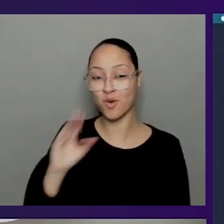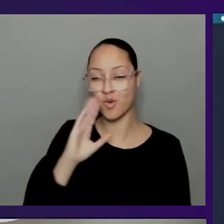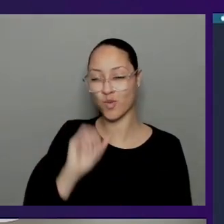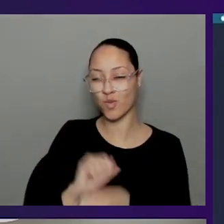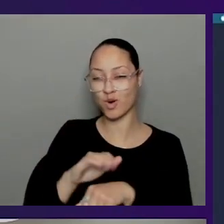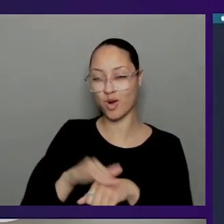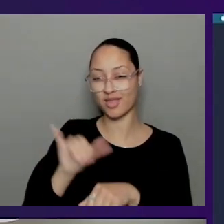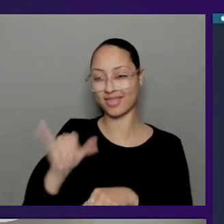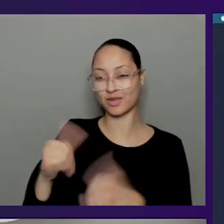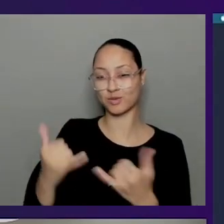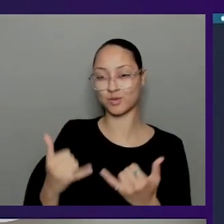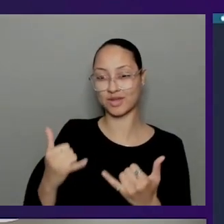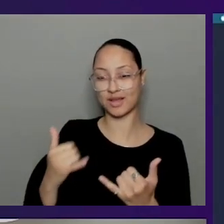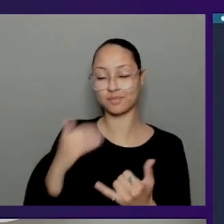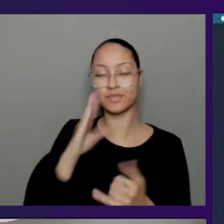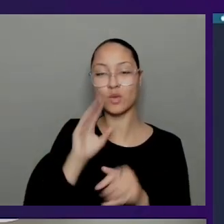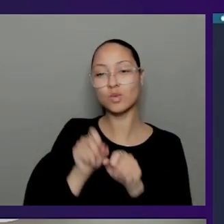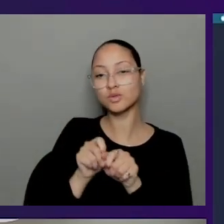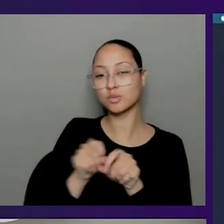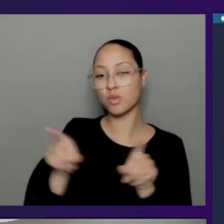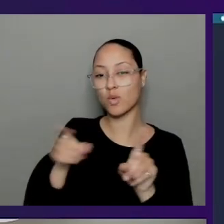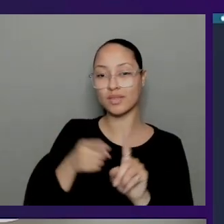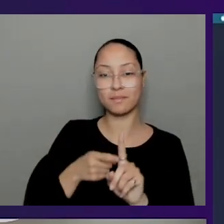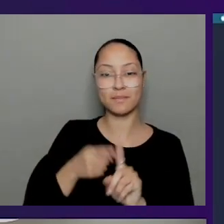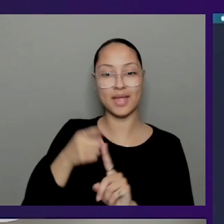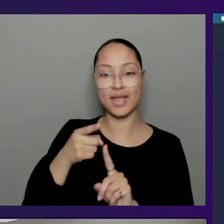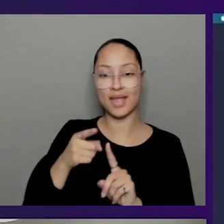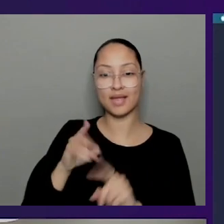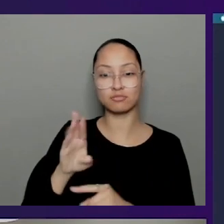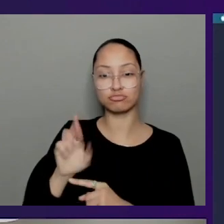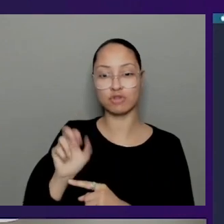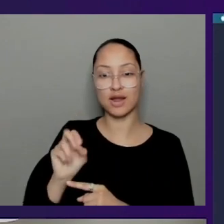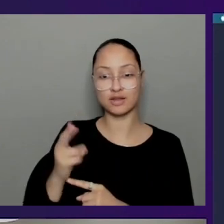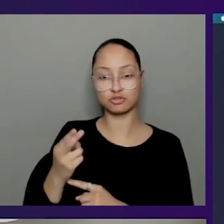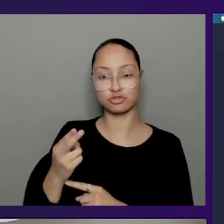branch and just go ahead and click Next.